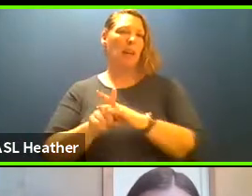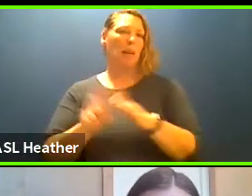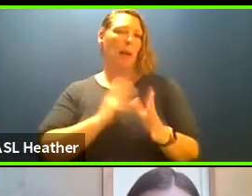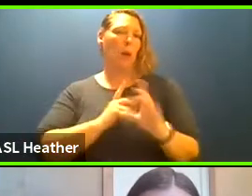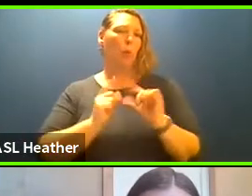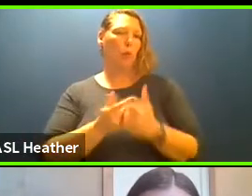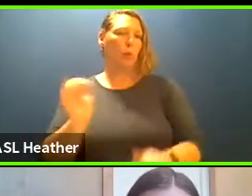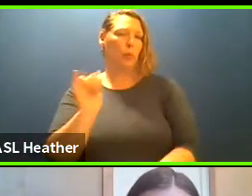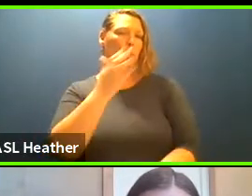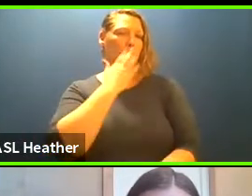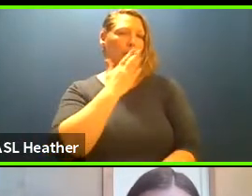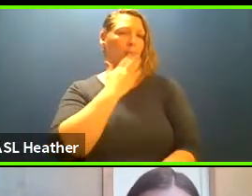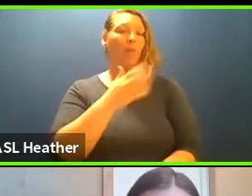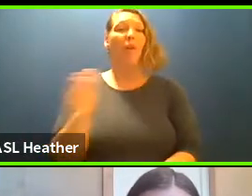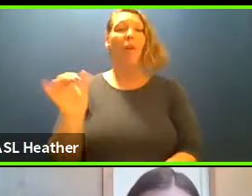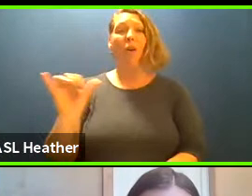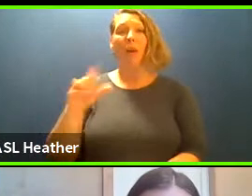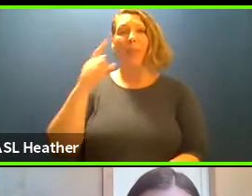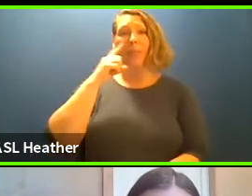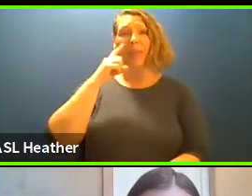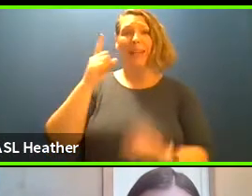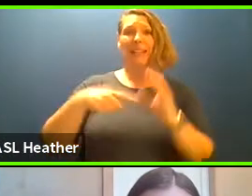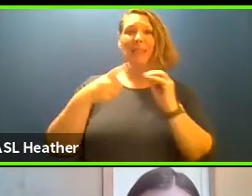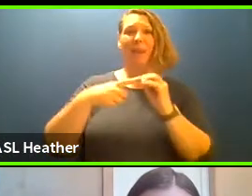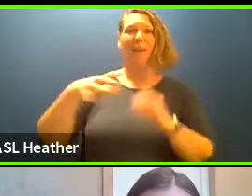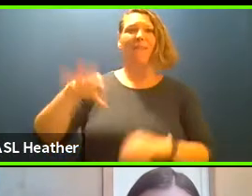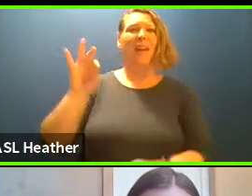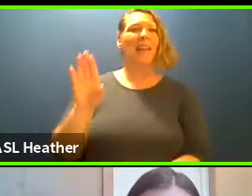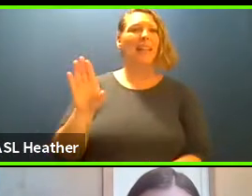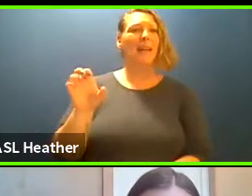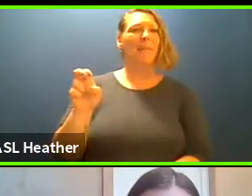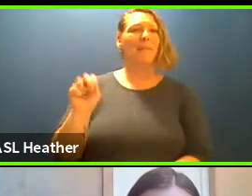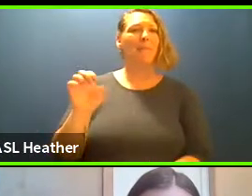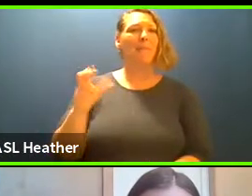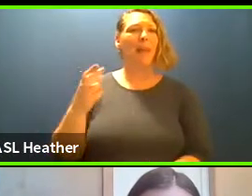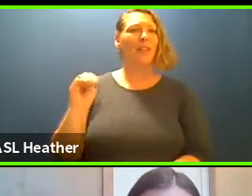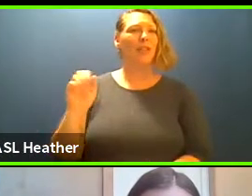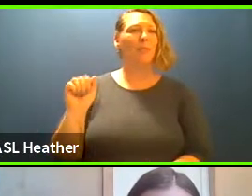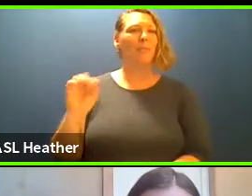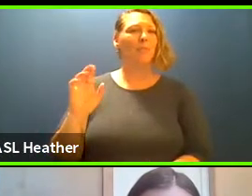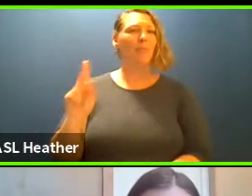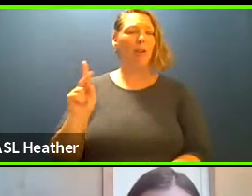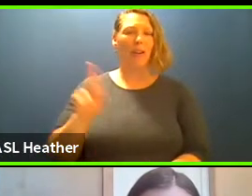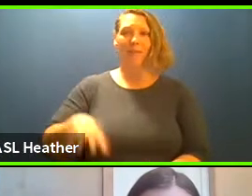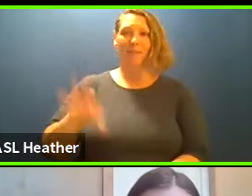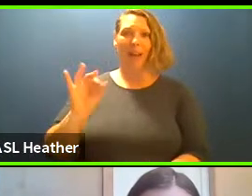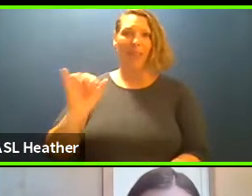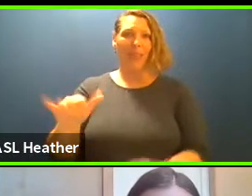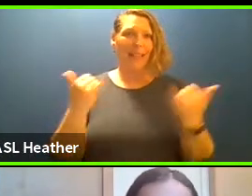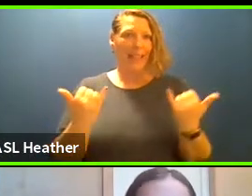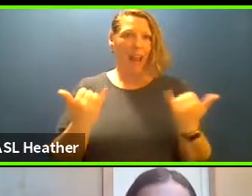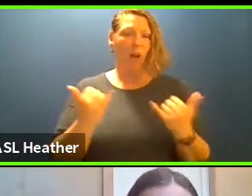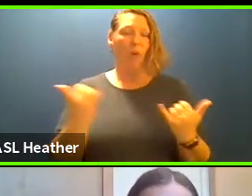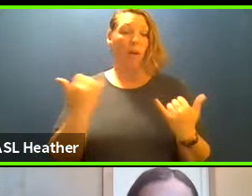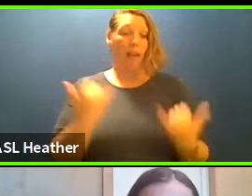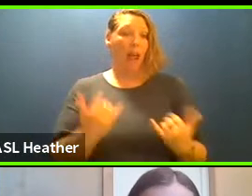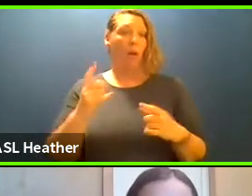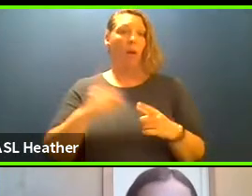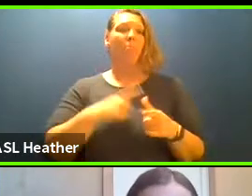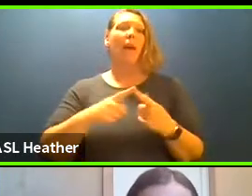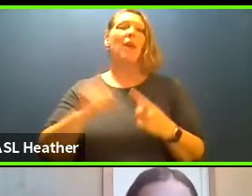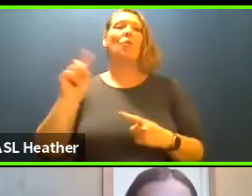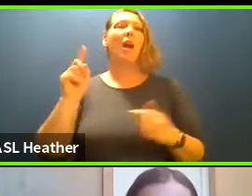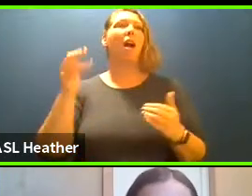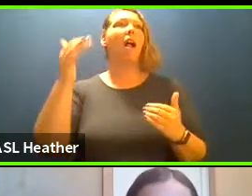that. And I also think it's a little bit about finding those benchmarks too, just to know where we're at now. So then you can measure where we end up, 10